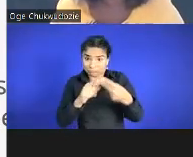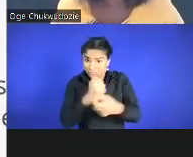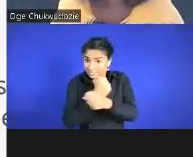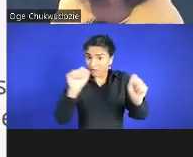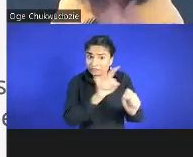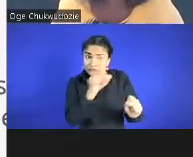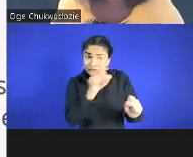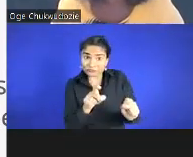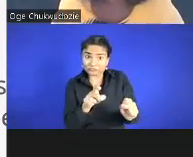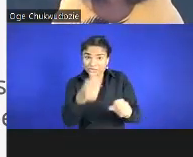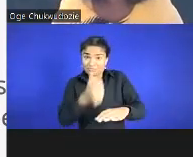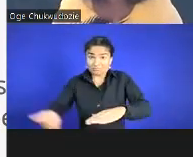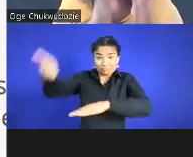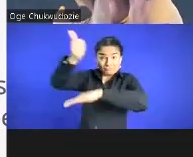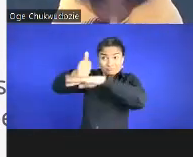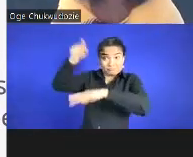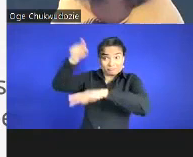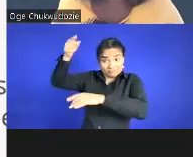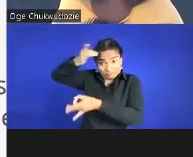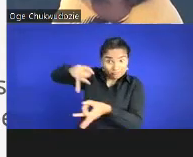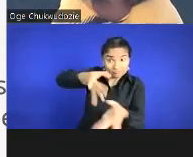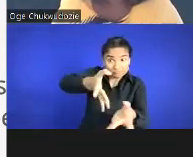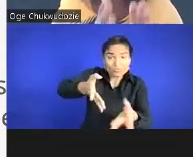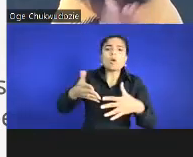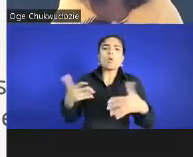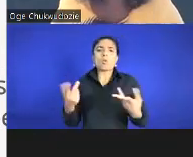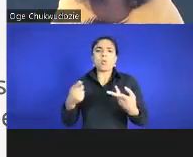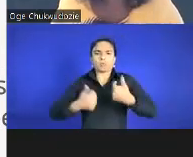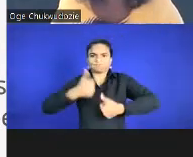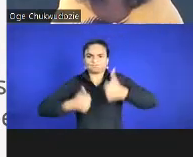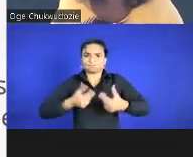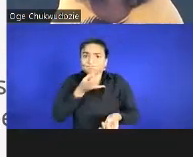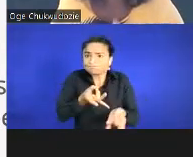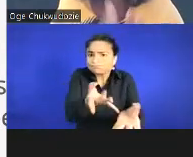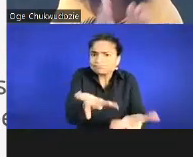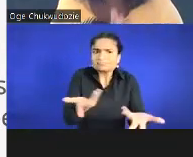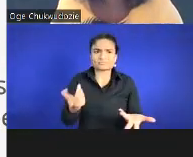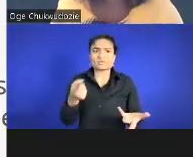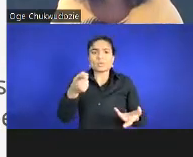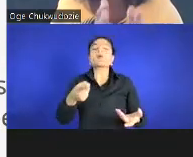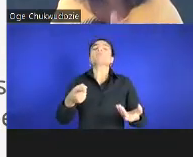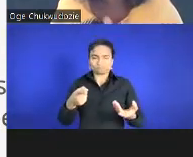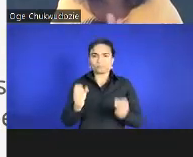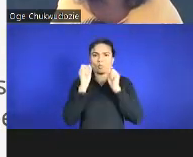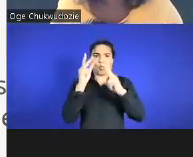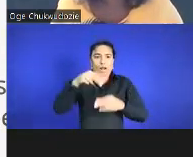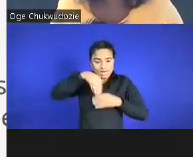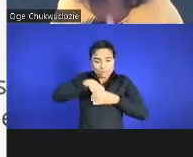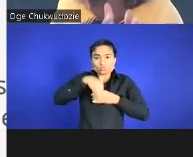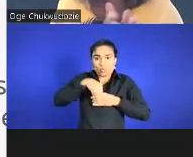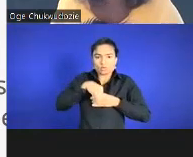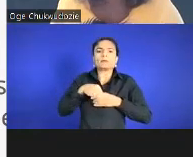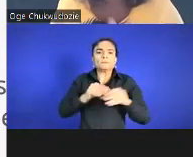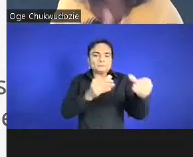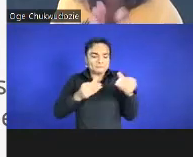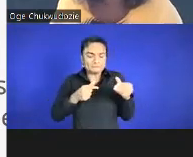gaps. So here now you're identifying the services that are available around your location